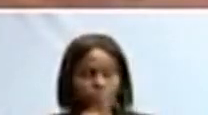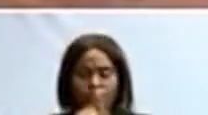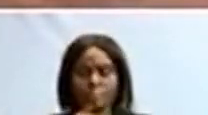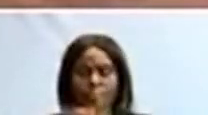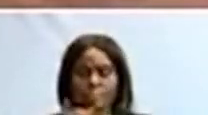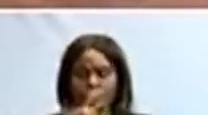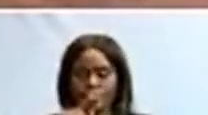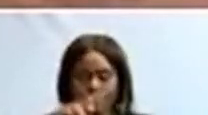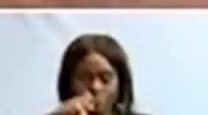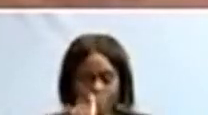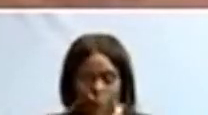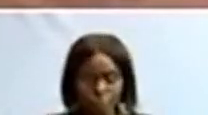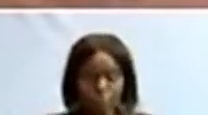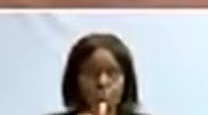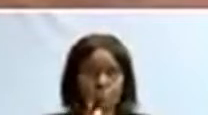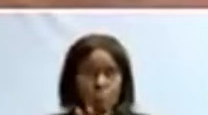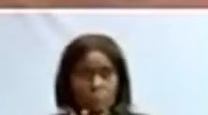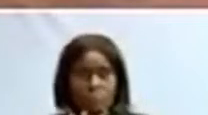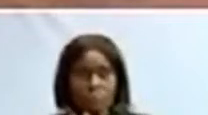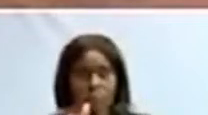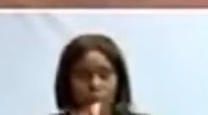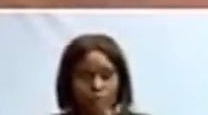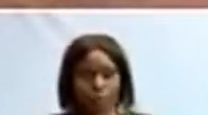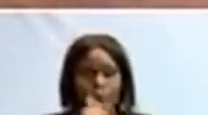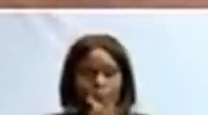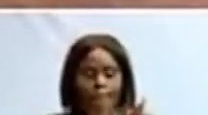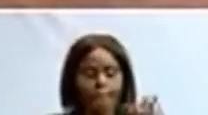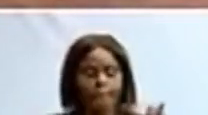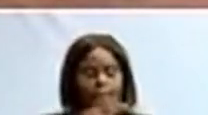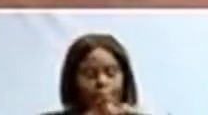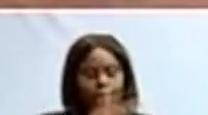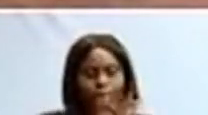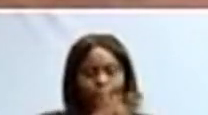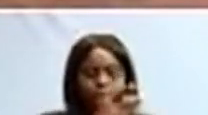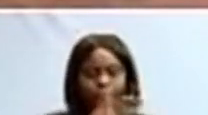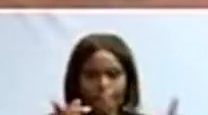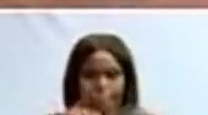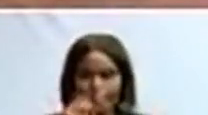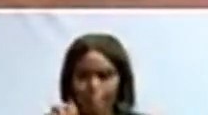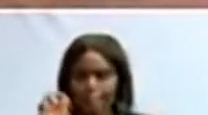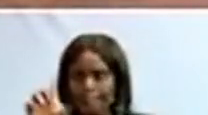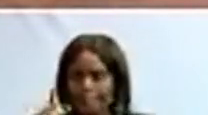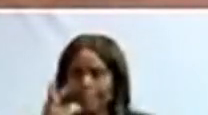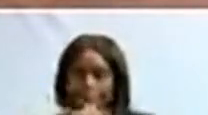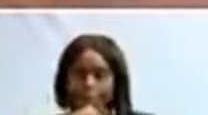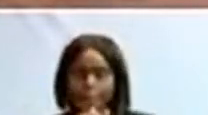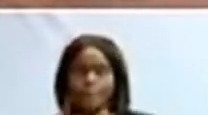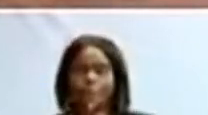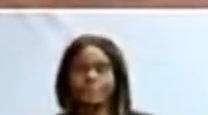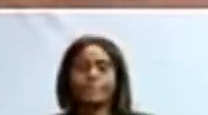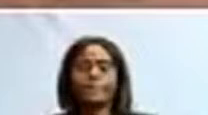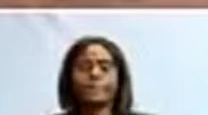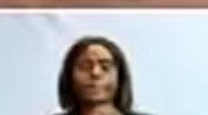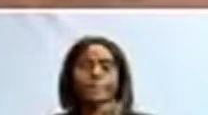that statutory obligations are prioritized whenever funds are available.